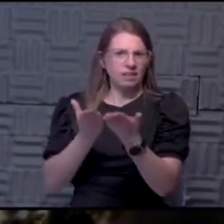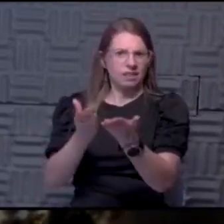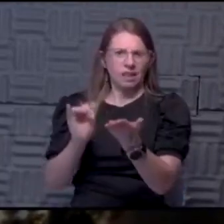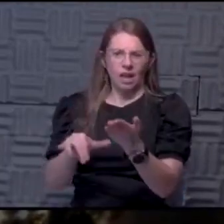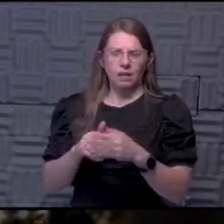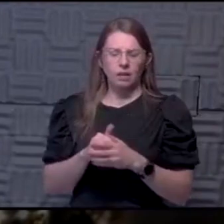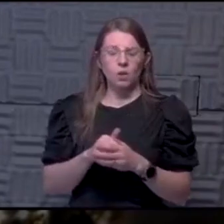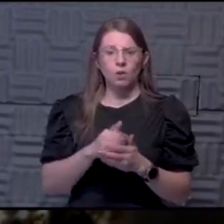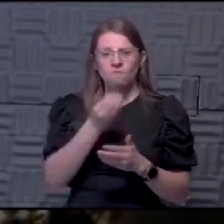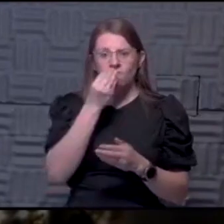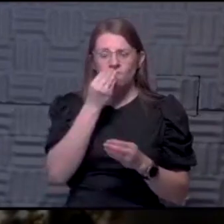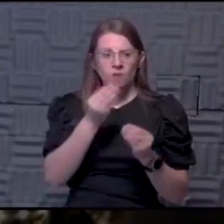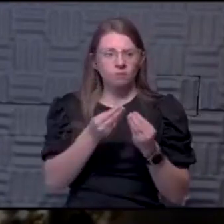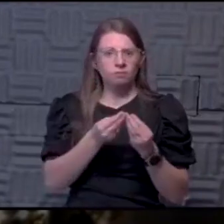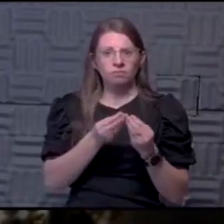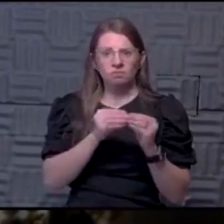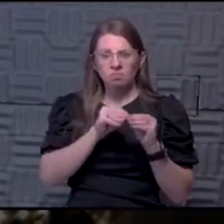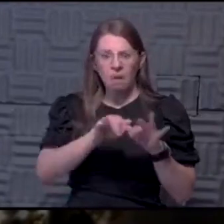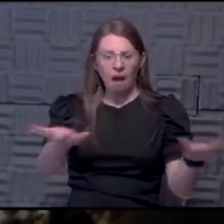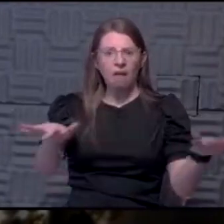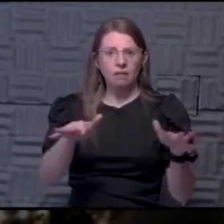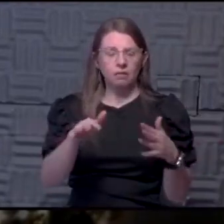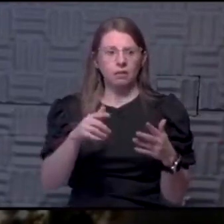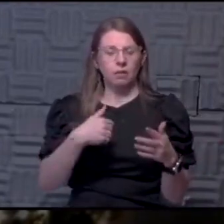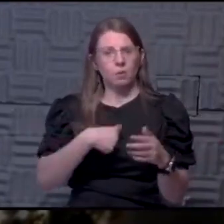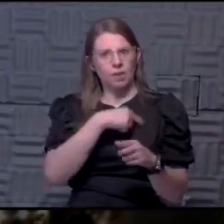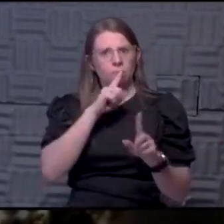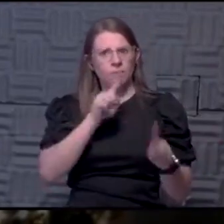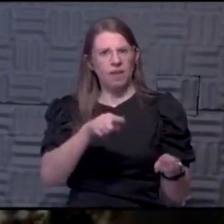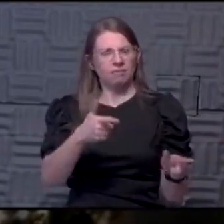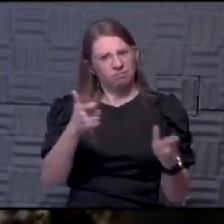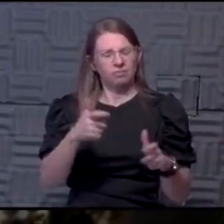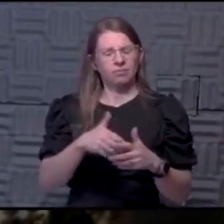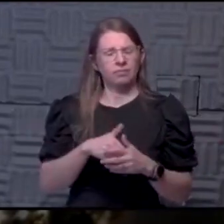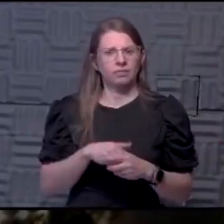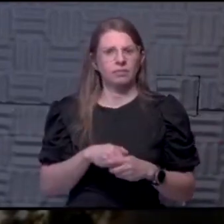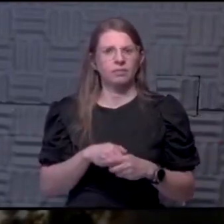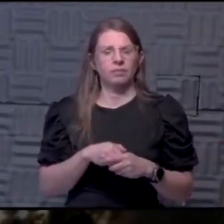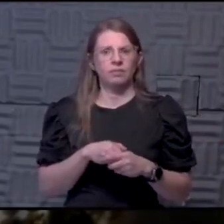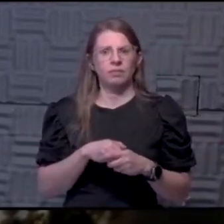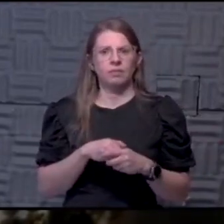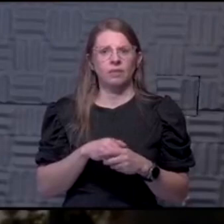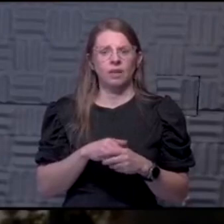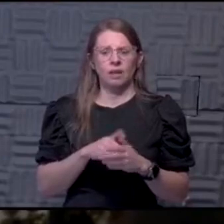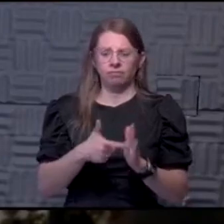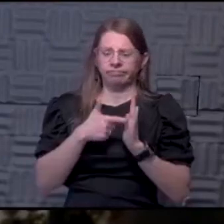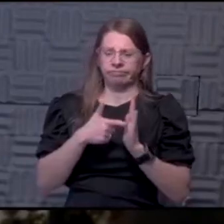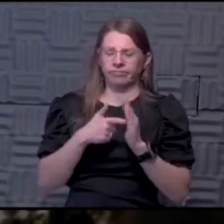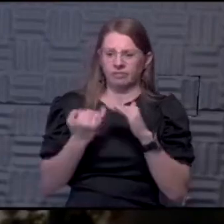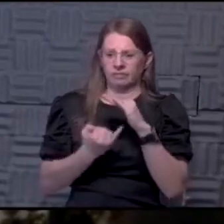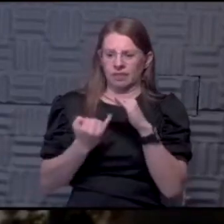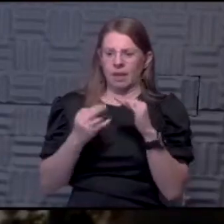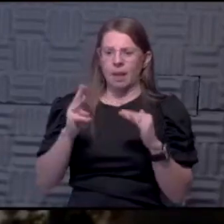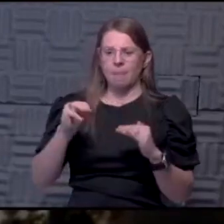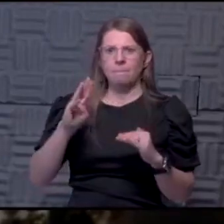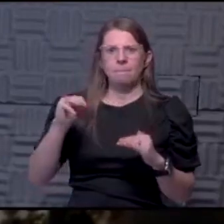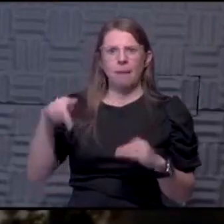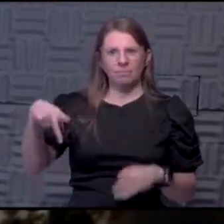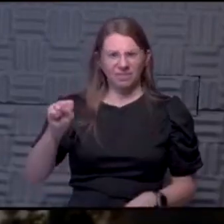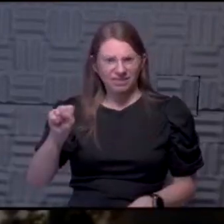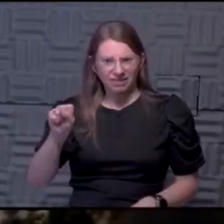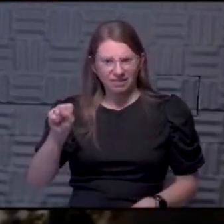have food outbreaks and things that we respond to immediately. So we've had mandatory isolation quarantine of mumps.